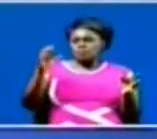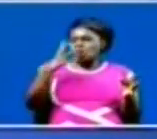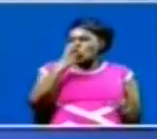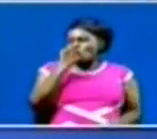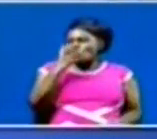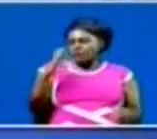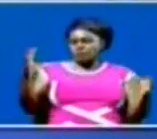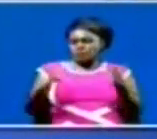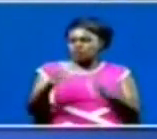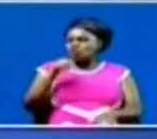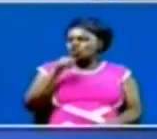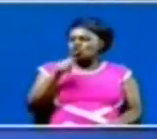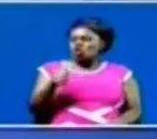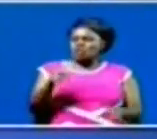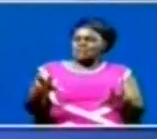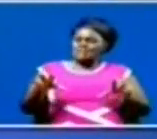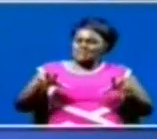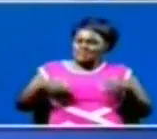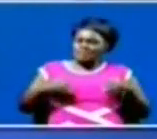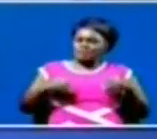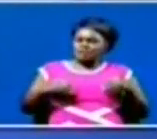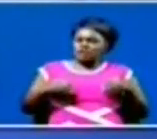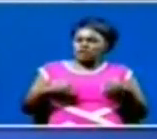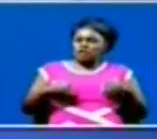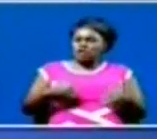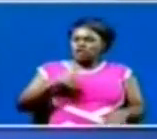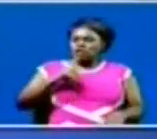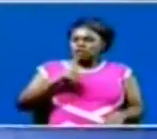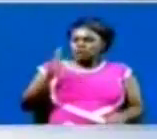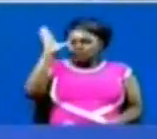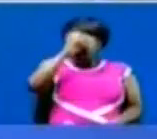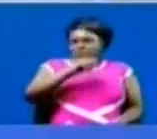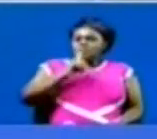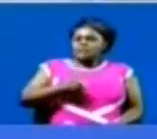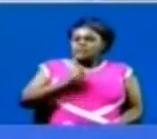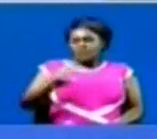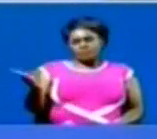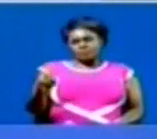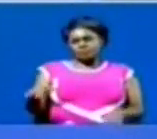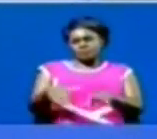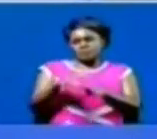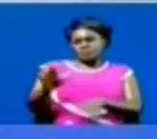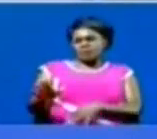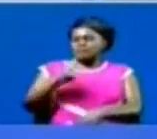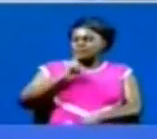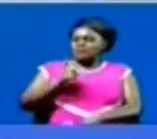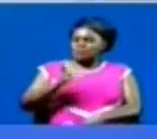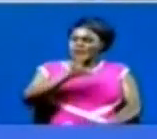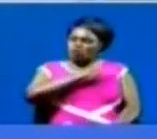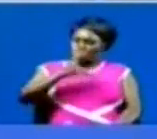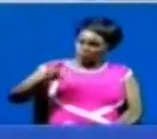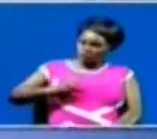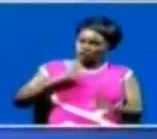ODM is not a party that tolerates disorder and unruly behavior by her members. The disciplinary committee in